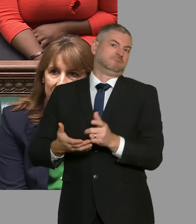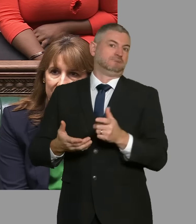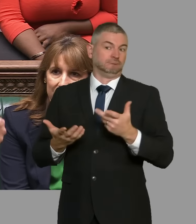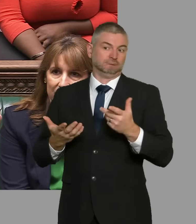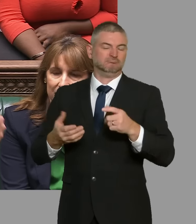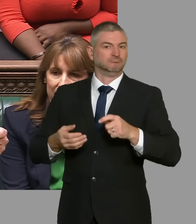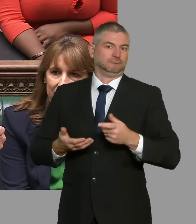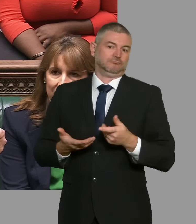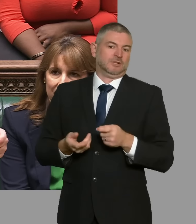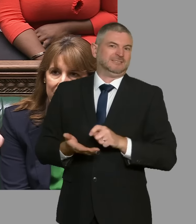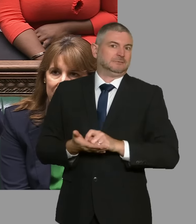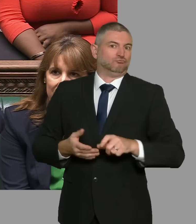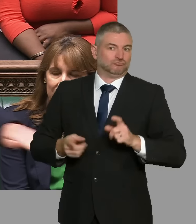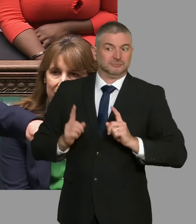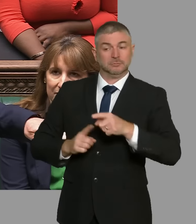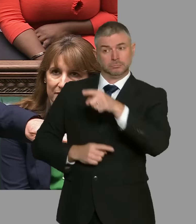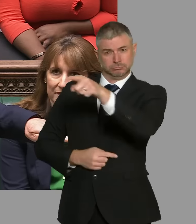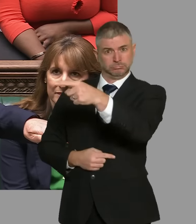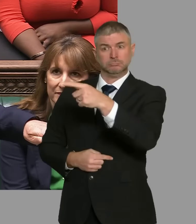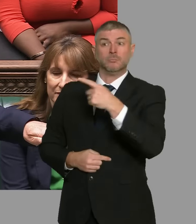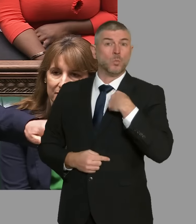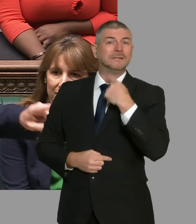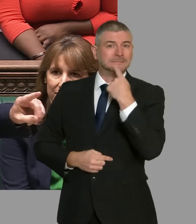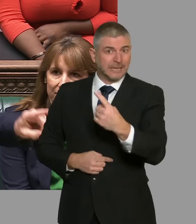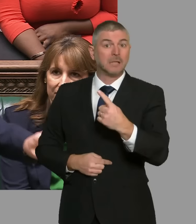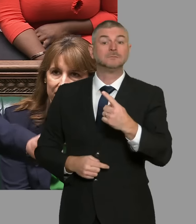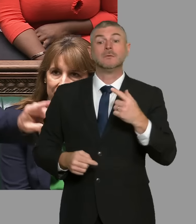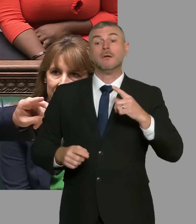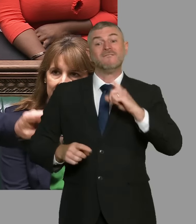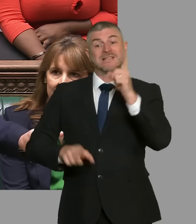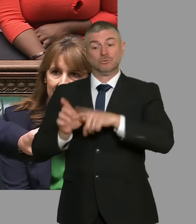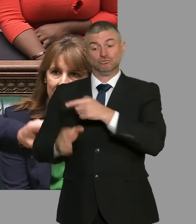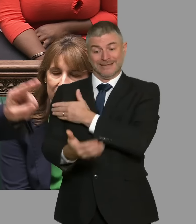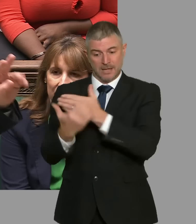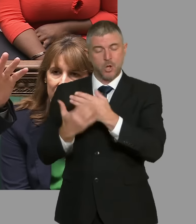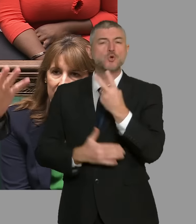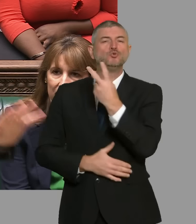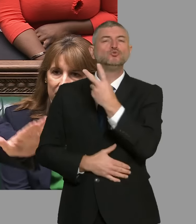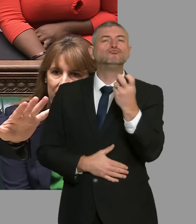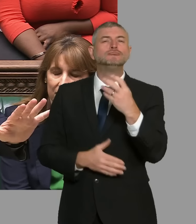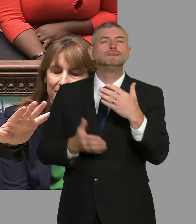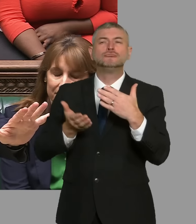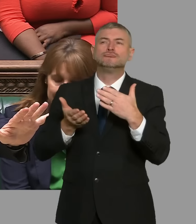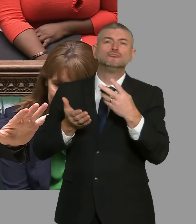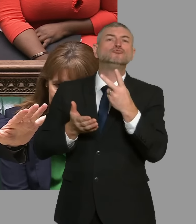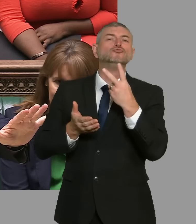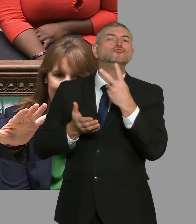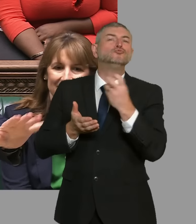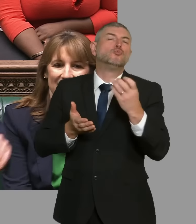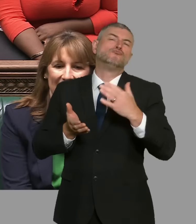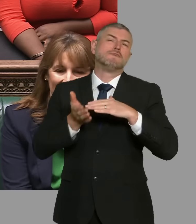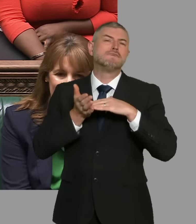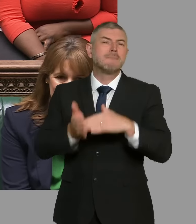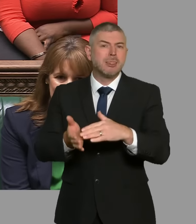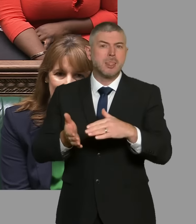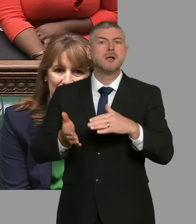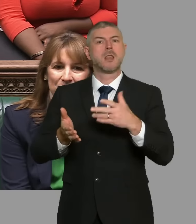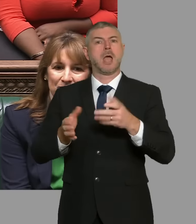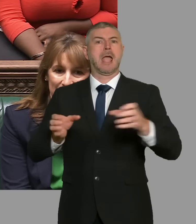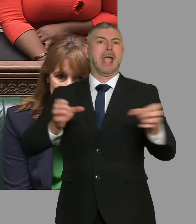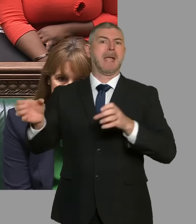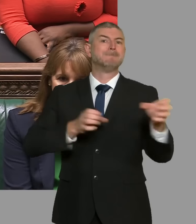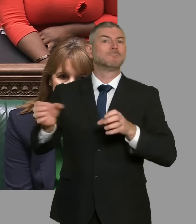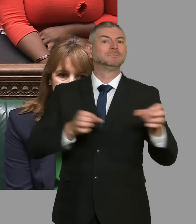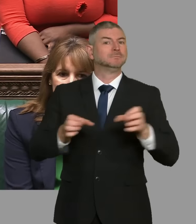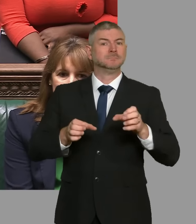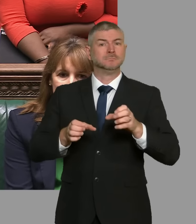2 million extra appointments. We didn't deliver 2 million, or 3 or 4. We delivered 5 million extra appointments.